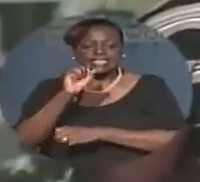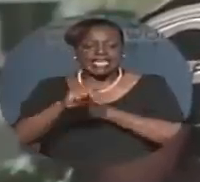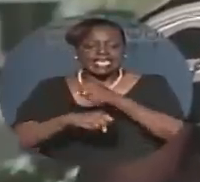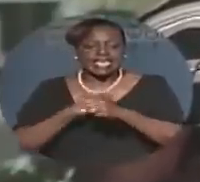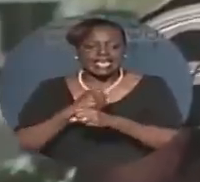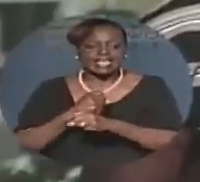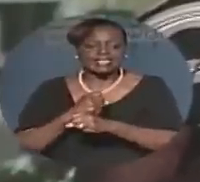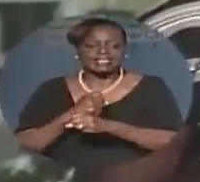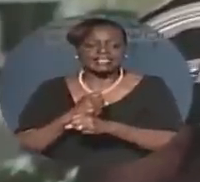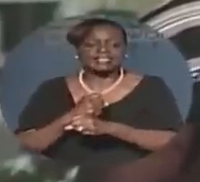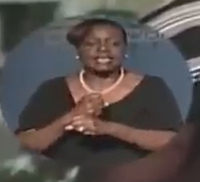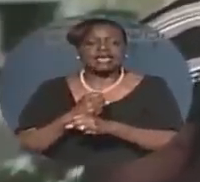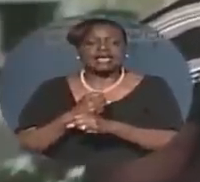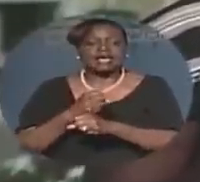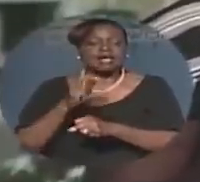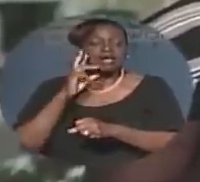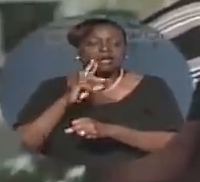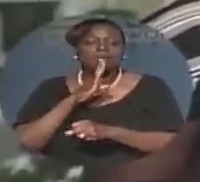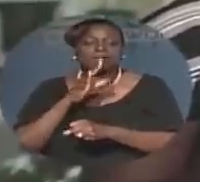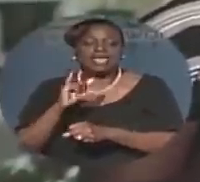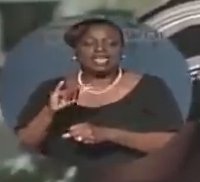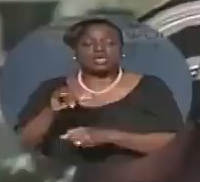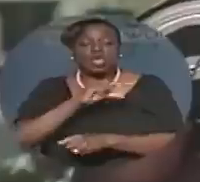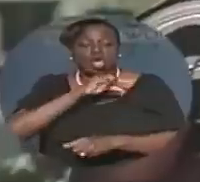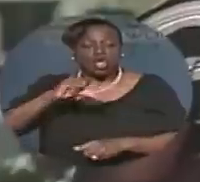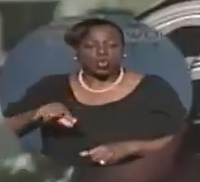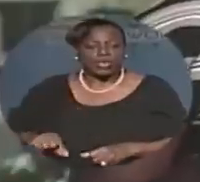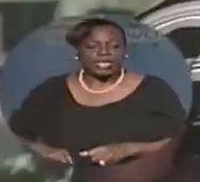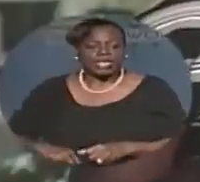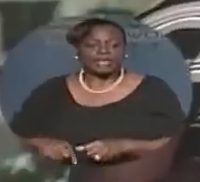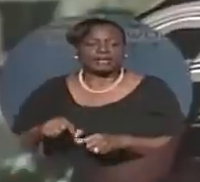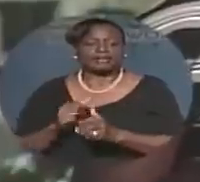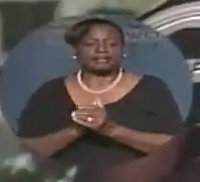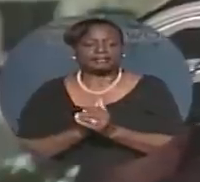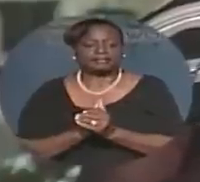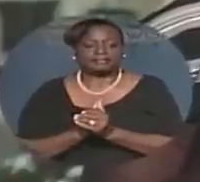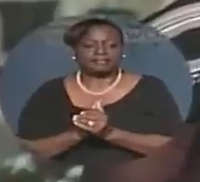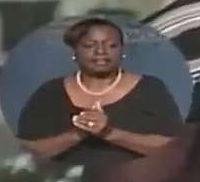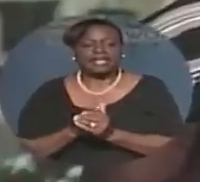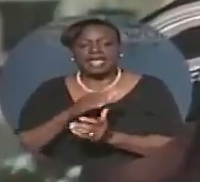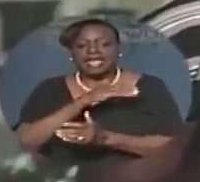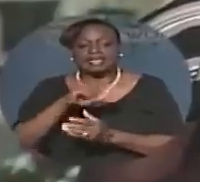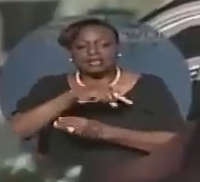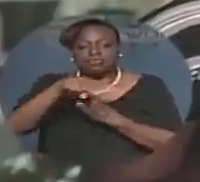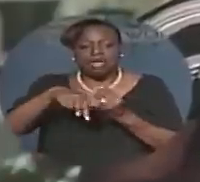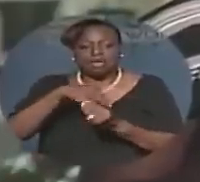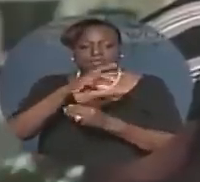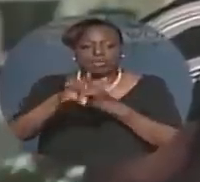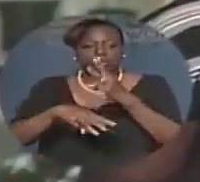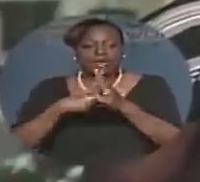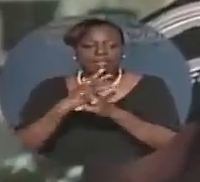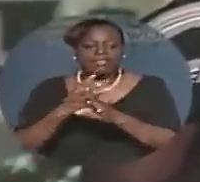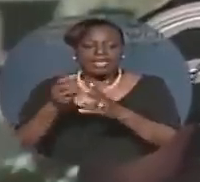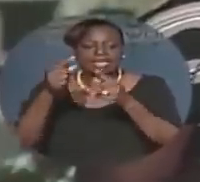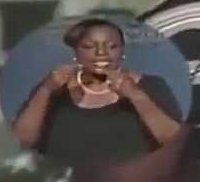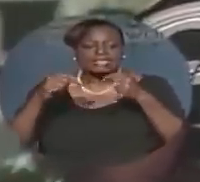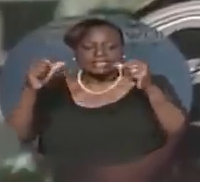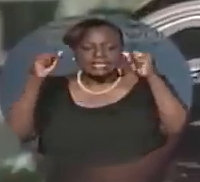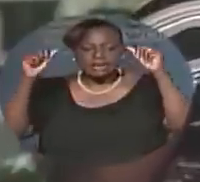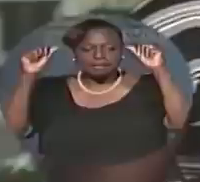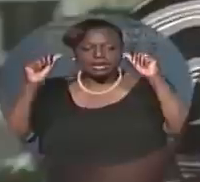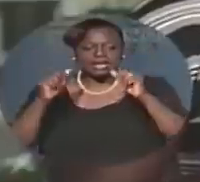as Queen of the Commonwealth of Nations around the world. The Bahamas, of course, participating in celebrations marking that momentous